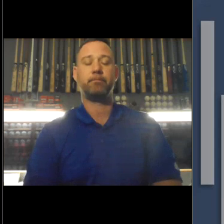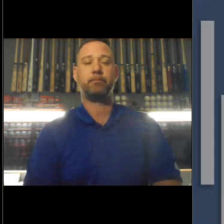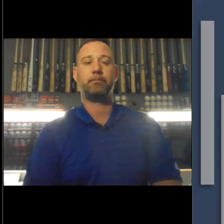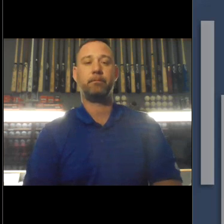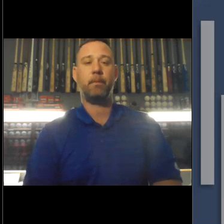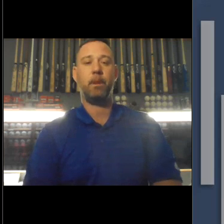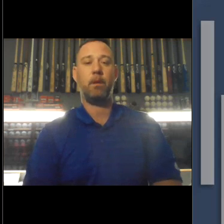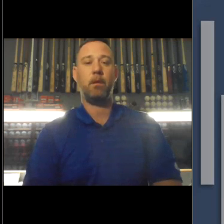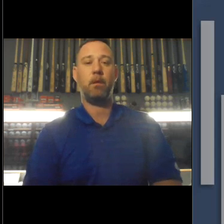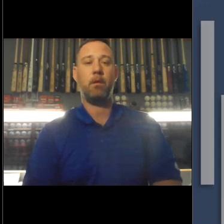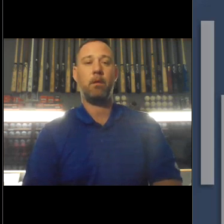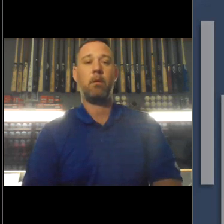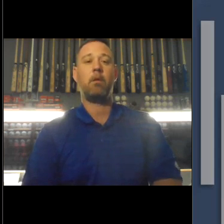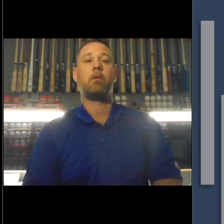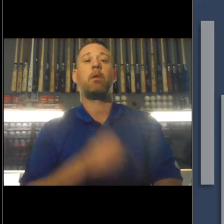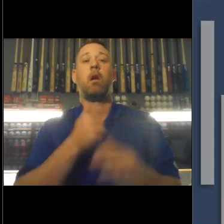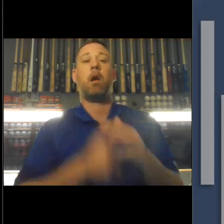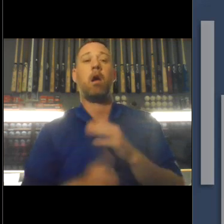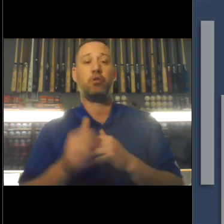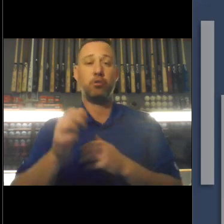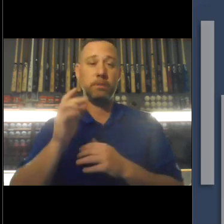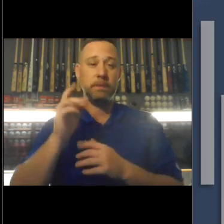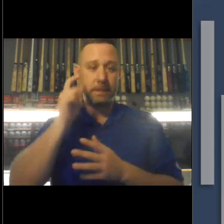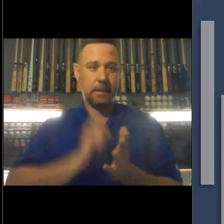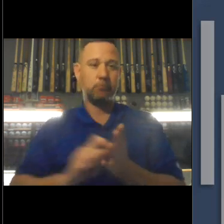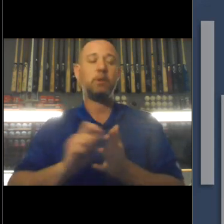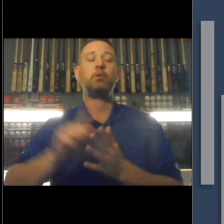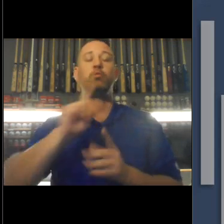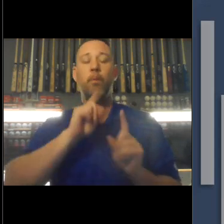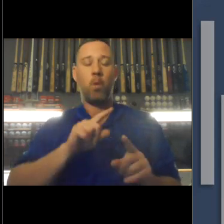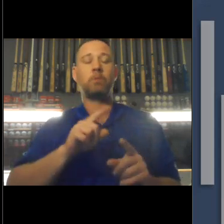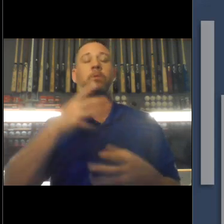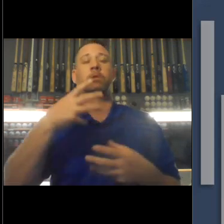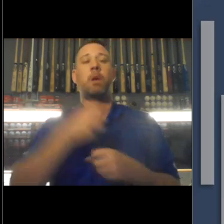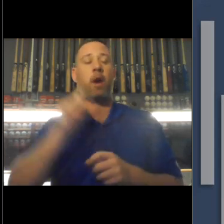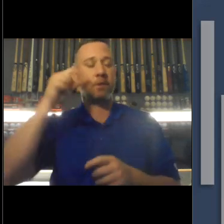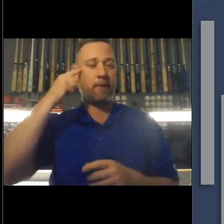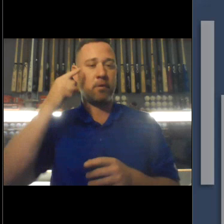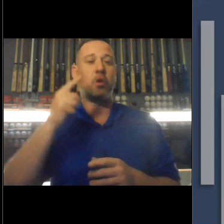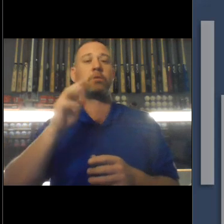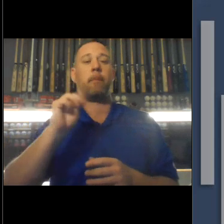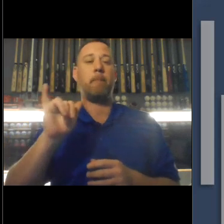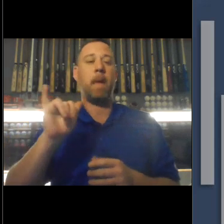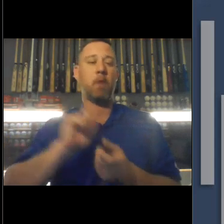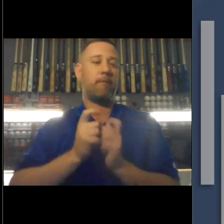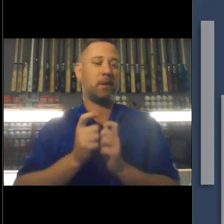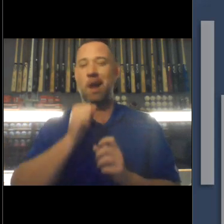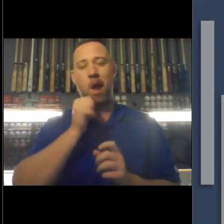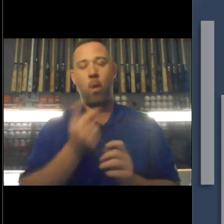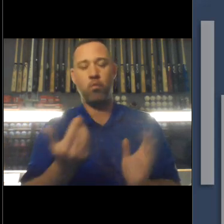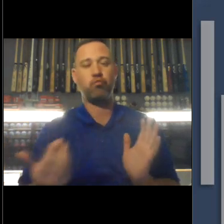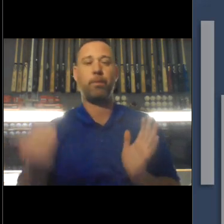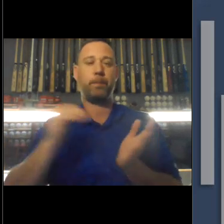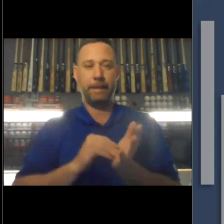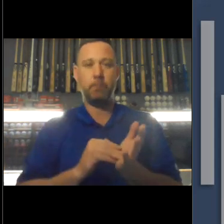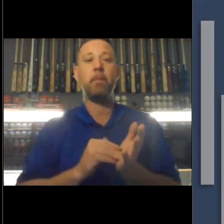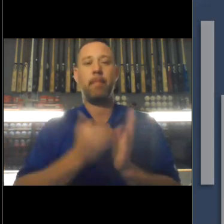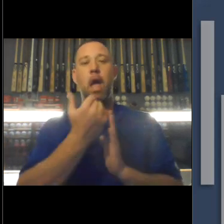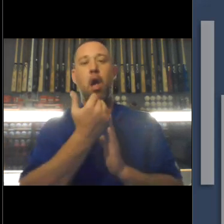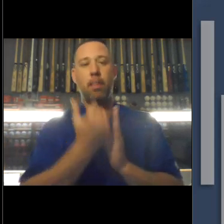Given that Under Secretary Kanov in her report summarized the governor's May revision proposals, I won't repeat them again, but they are listed in the